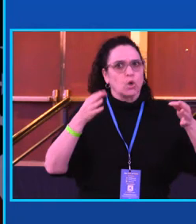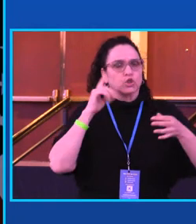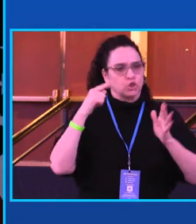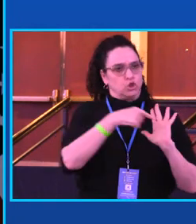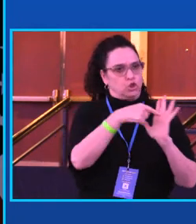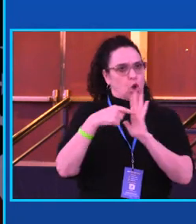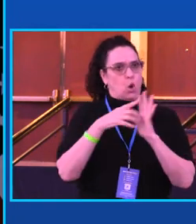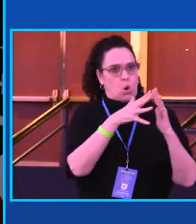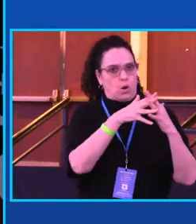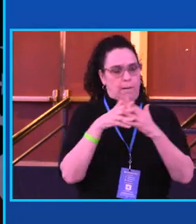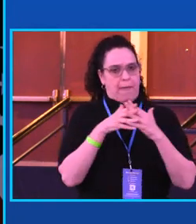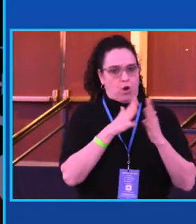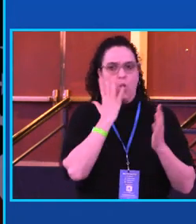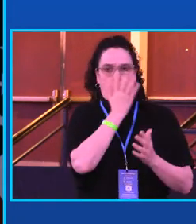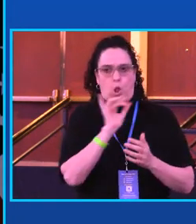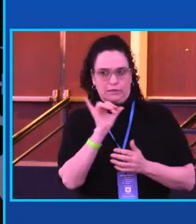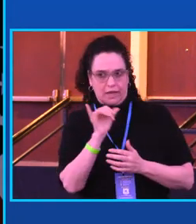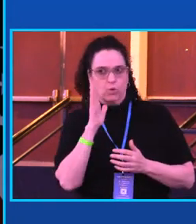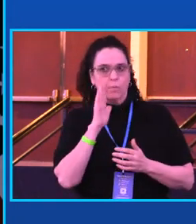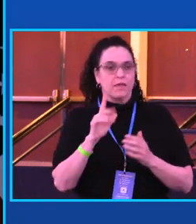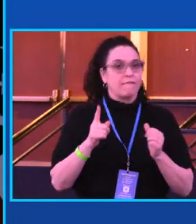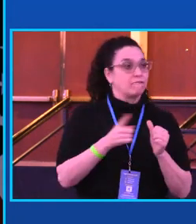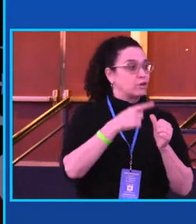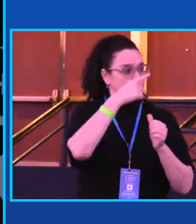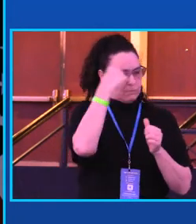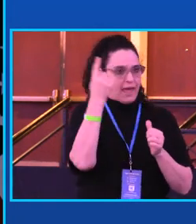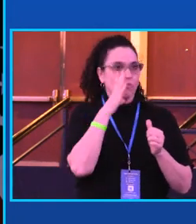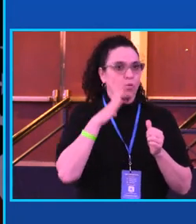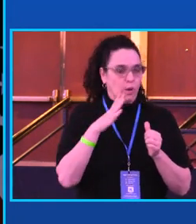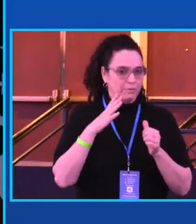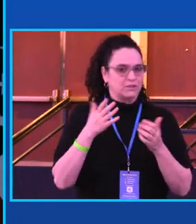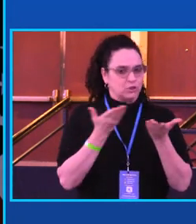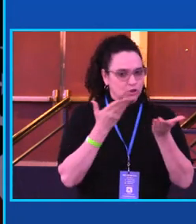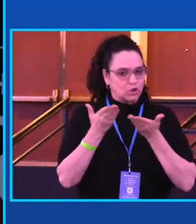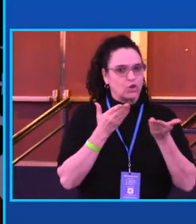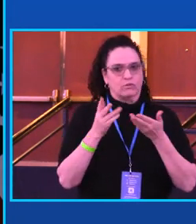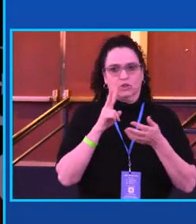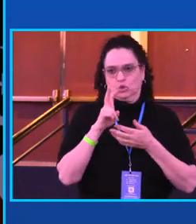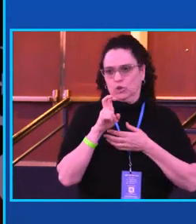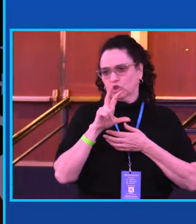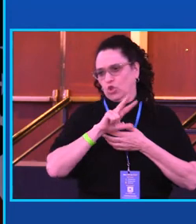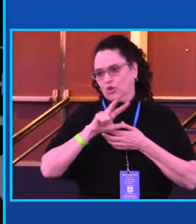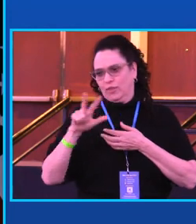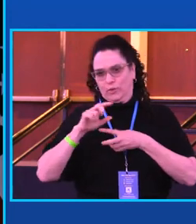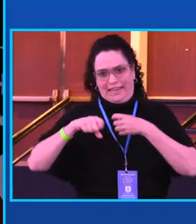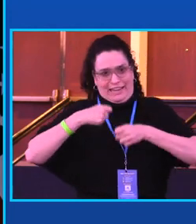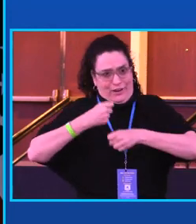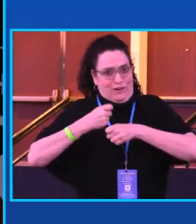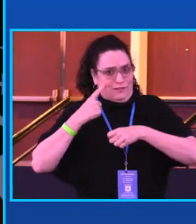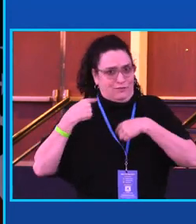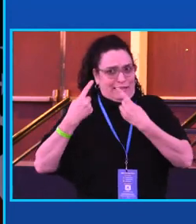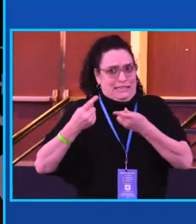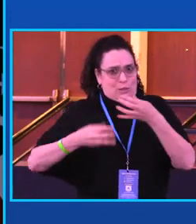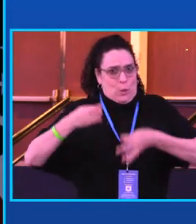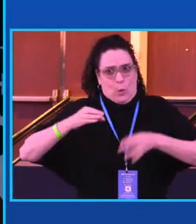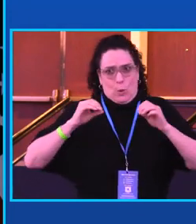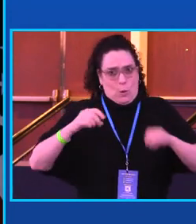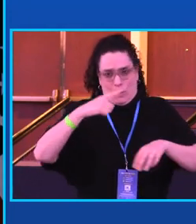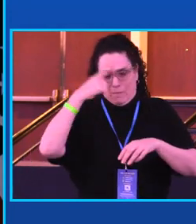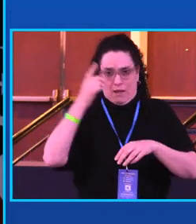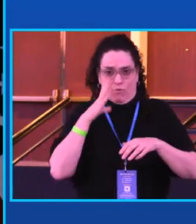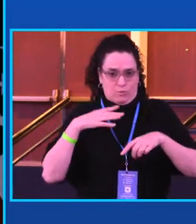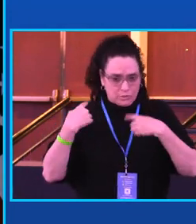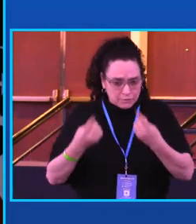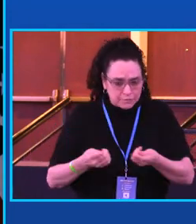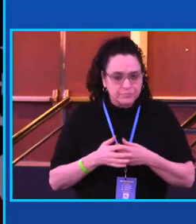the 233-year history of the Supreme Court. This is an intersectional moment for us to celebrate America living